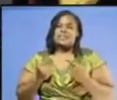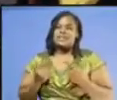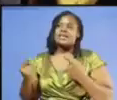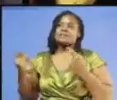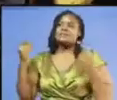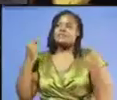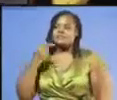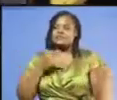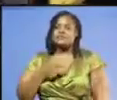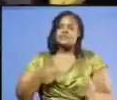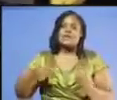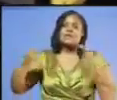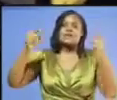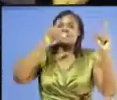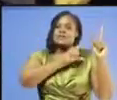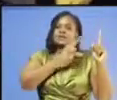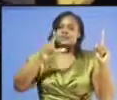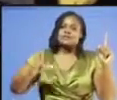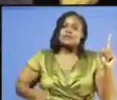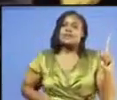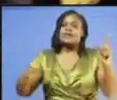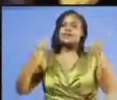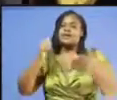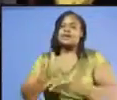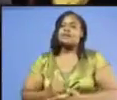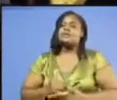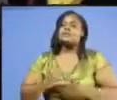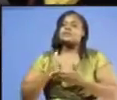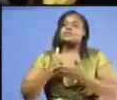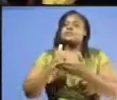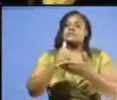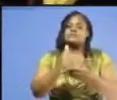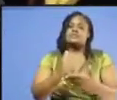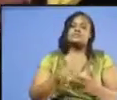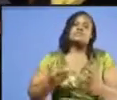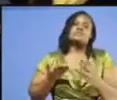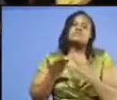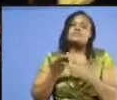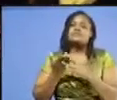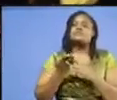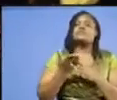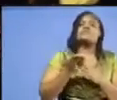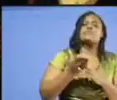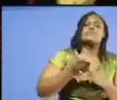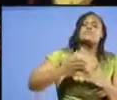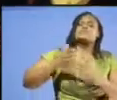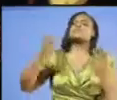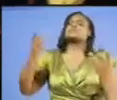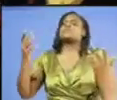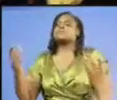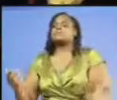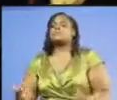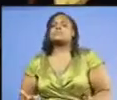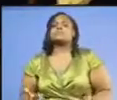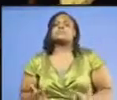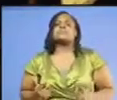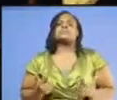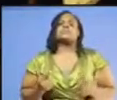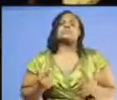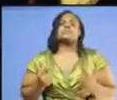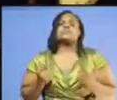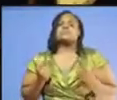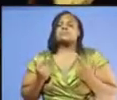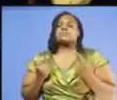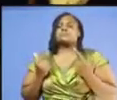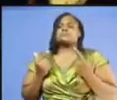your rejoicing to the next level. You're saying, devil, if this is my last year, I'm going higher